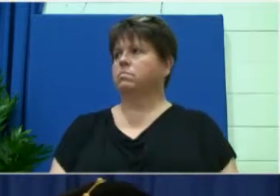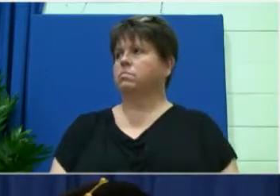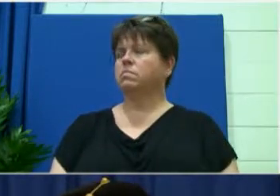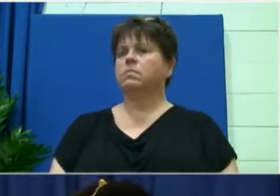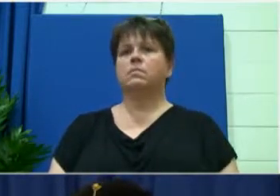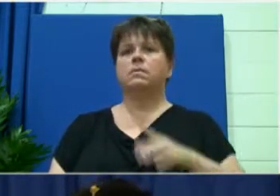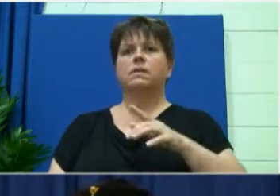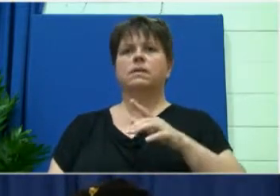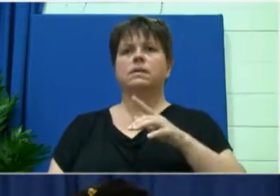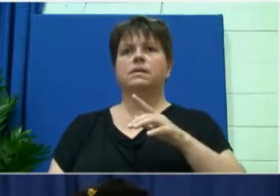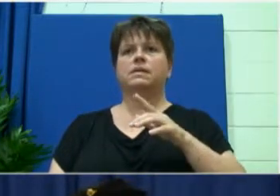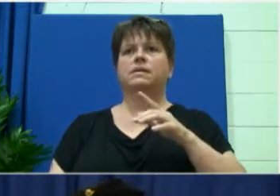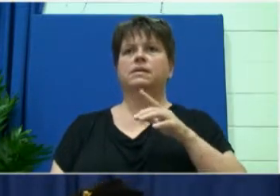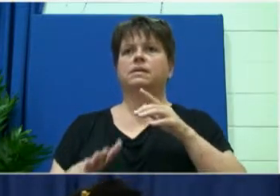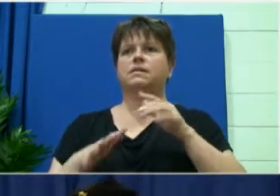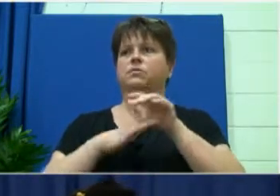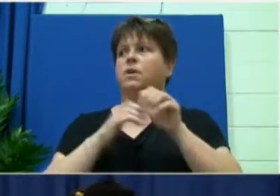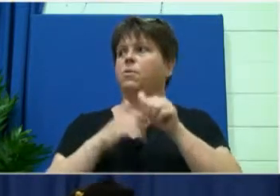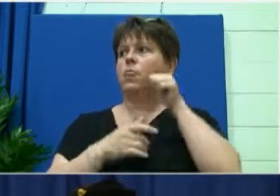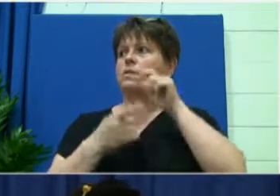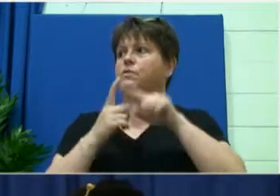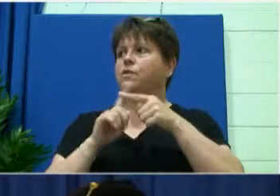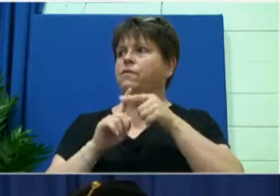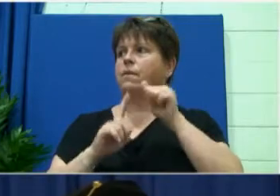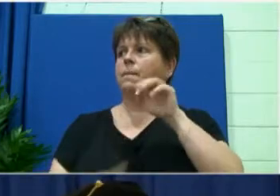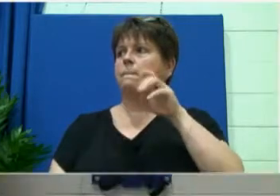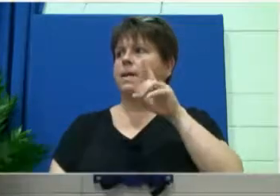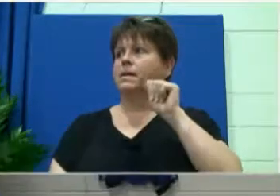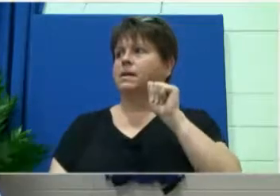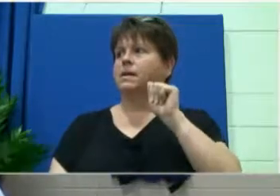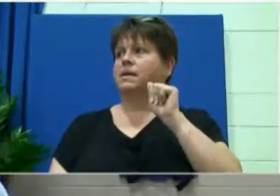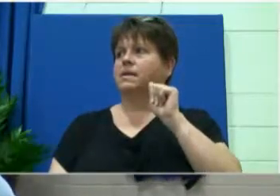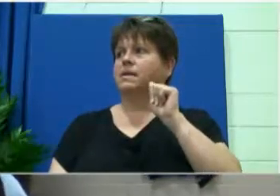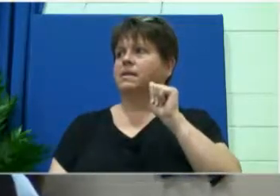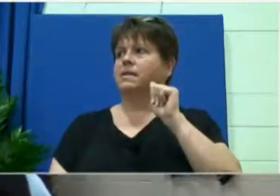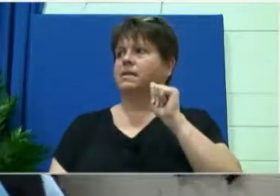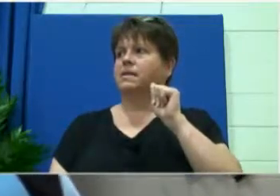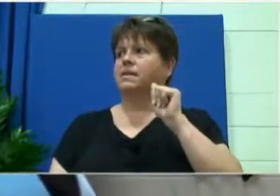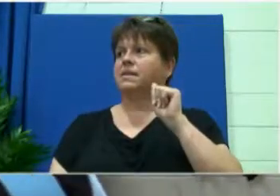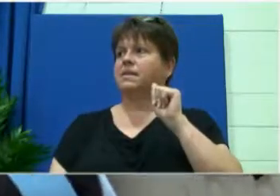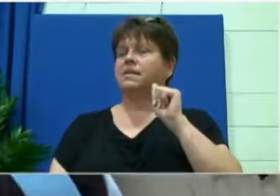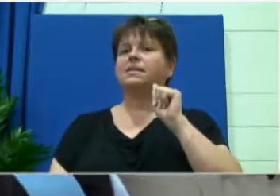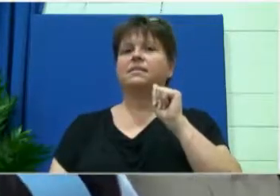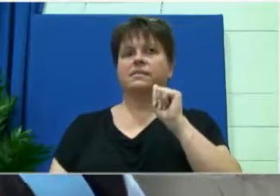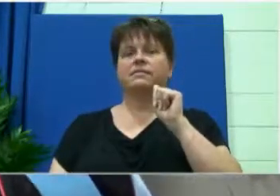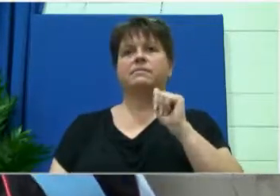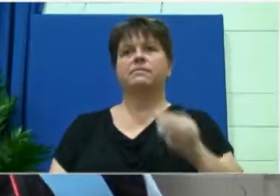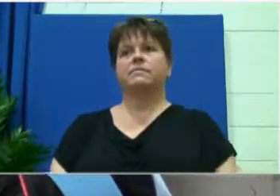is accompanied here tonight by his girlfriend, Amanda Gifhorn.